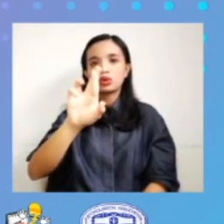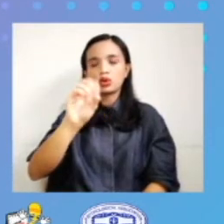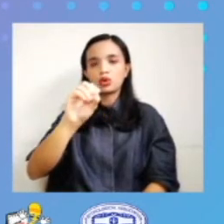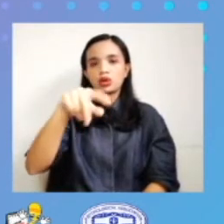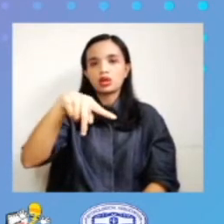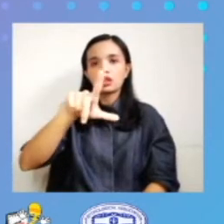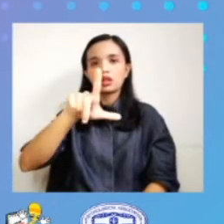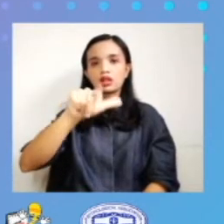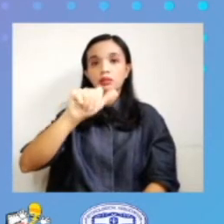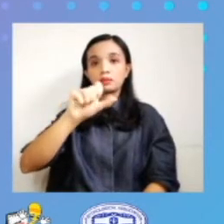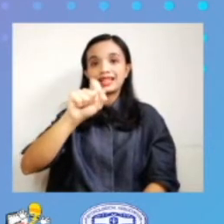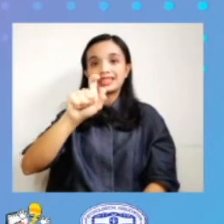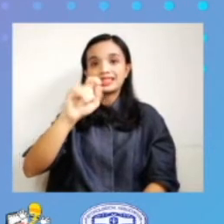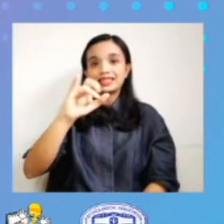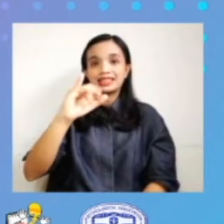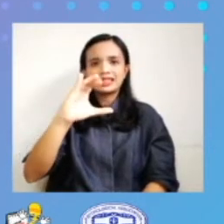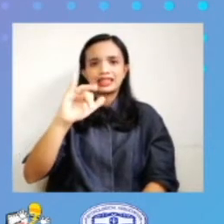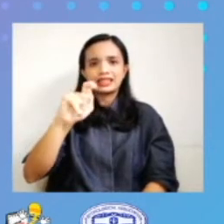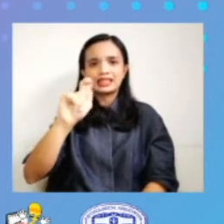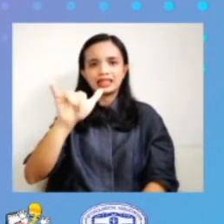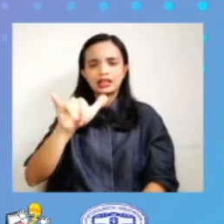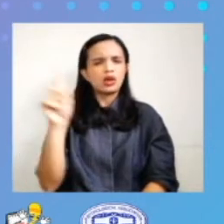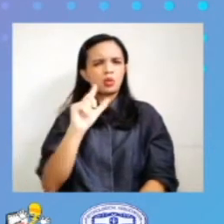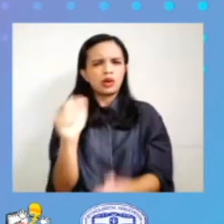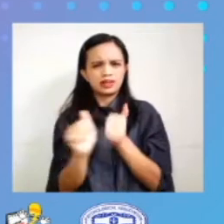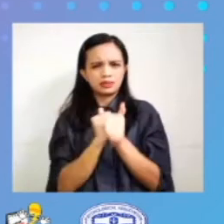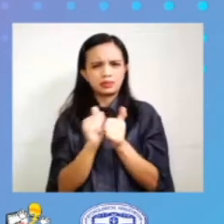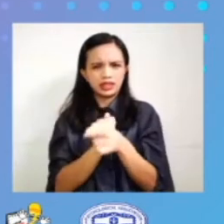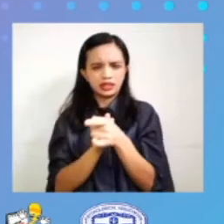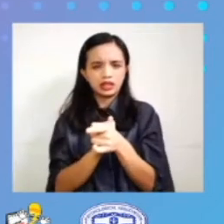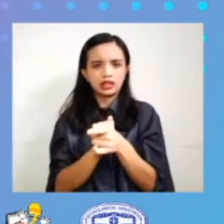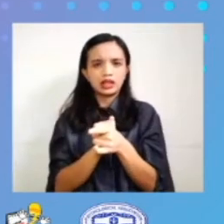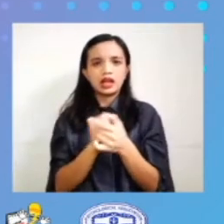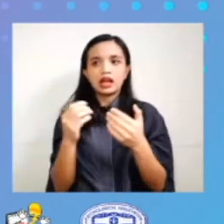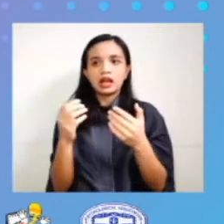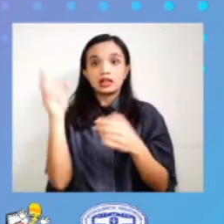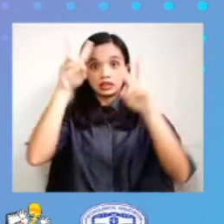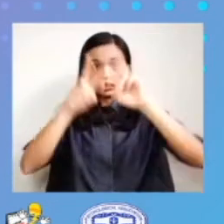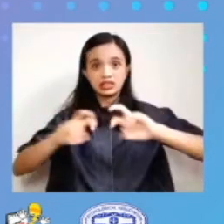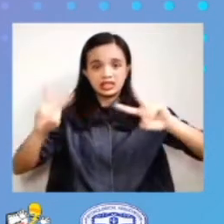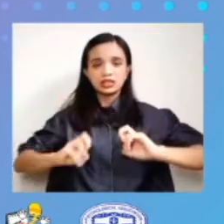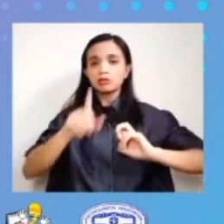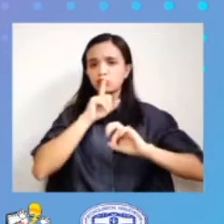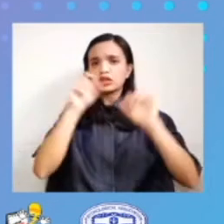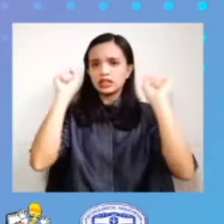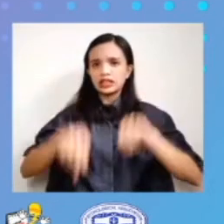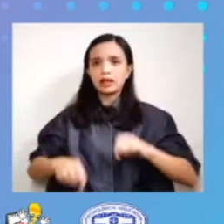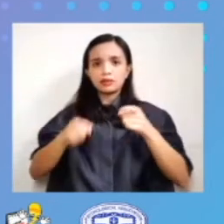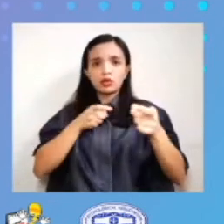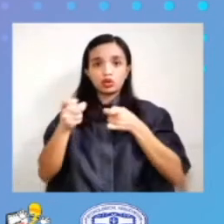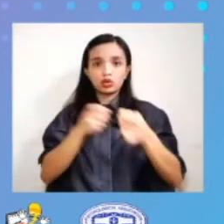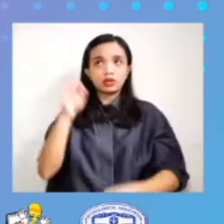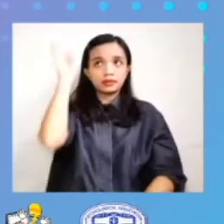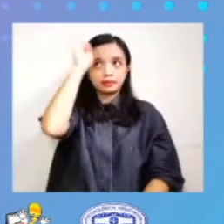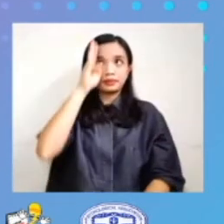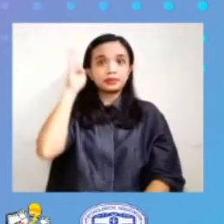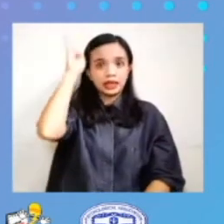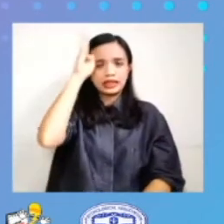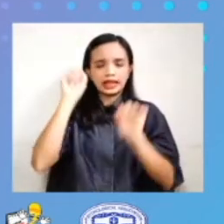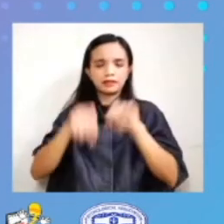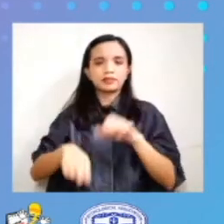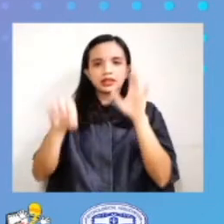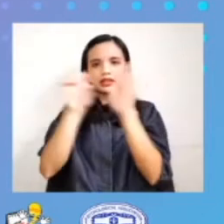of a professional to help you out with your form, to help you out with how to do them, how to breathe properly pa nga,